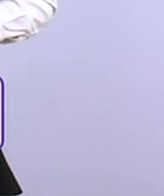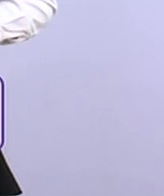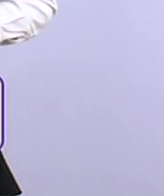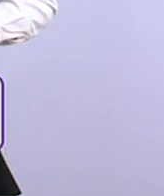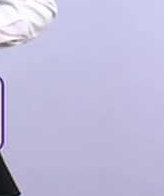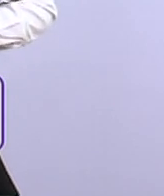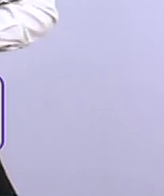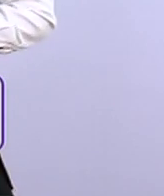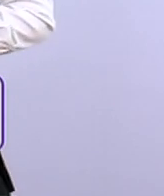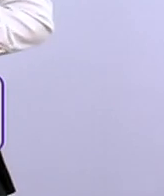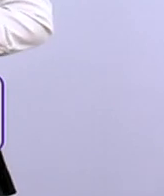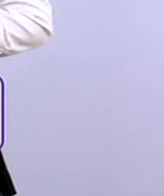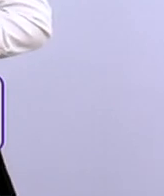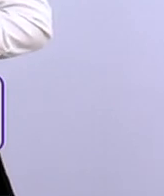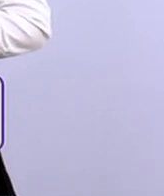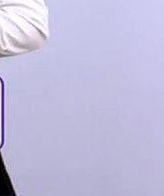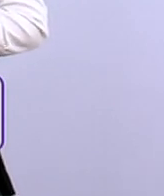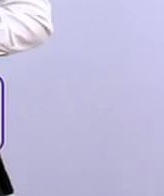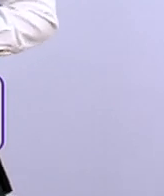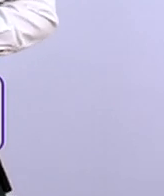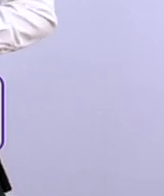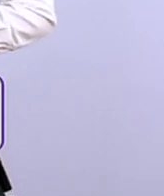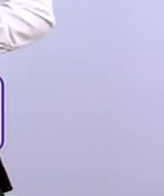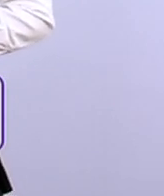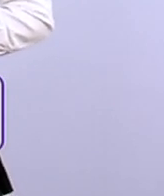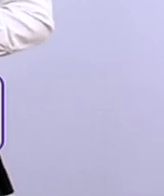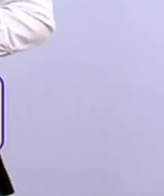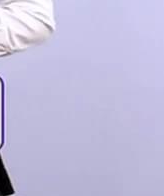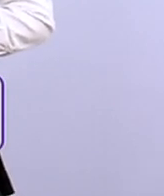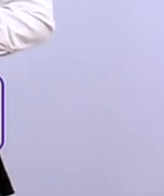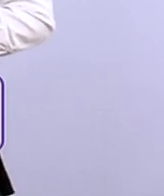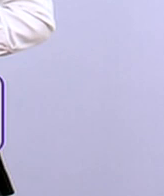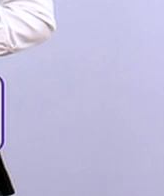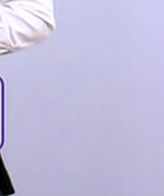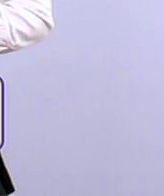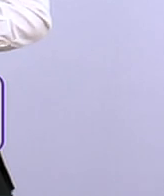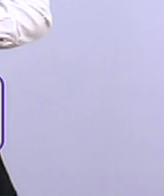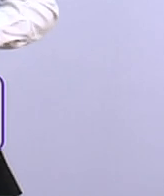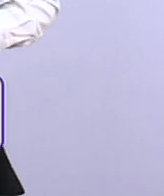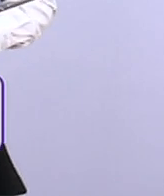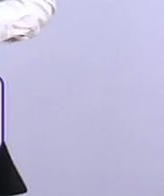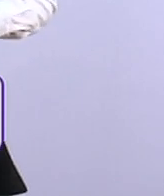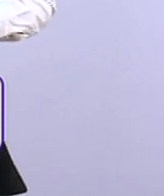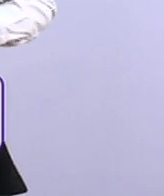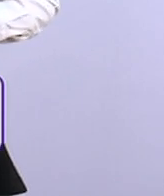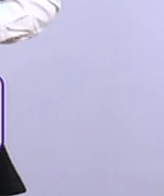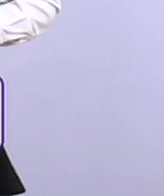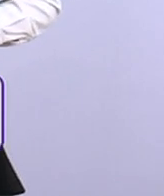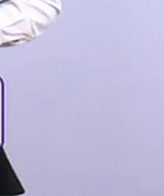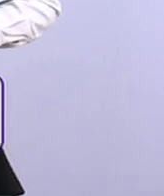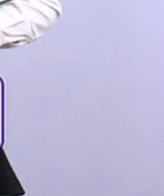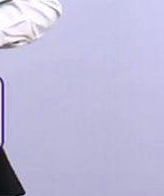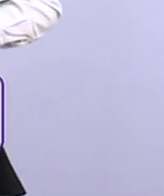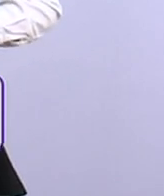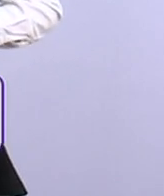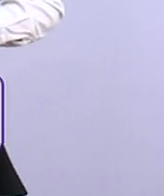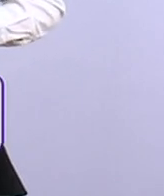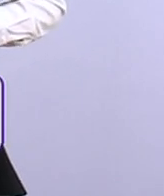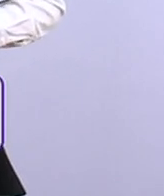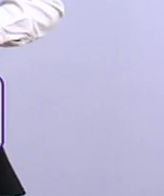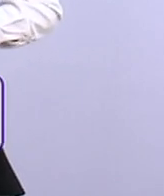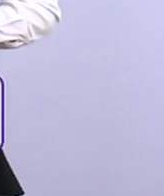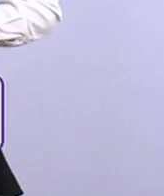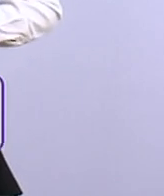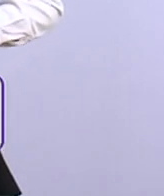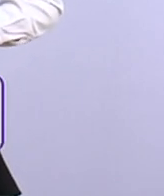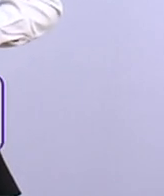word. Number one, he is very bad or good. What do you